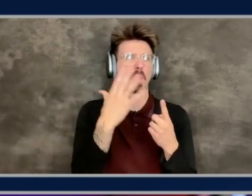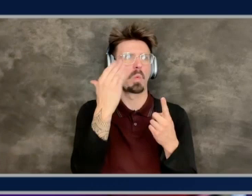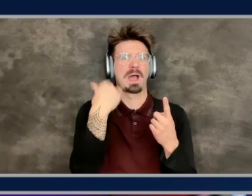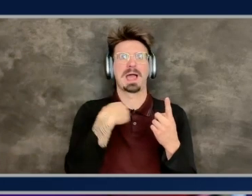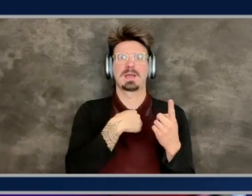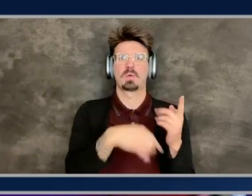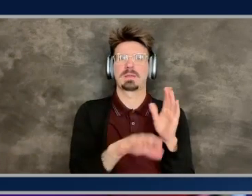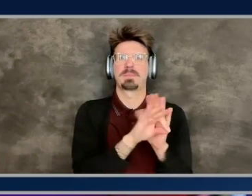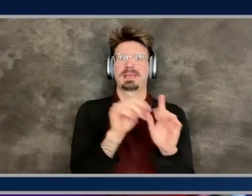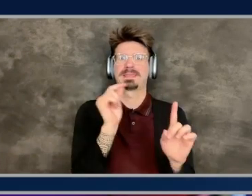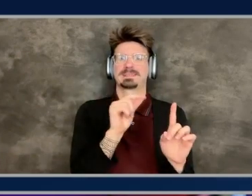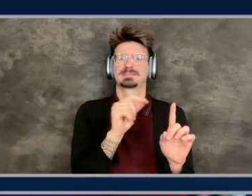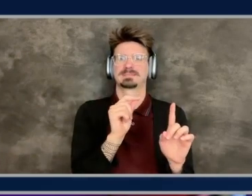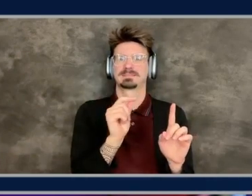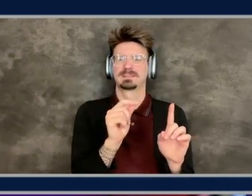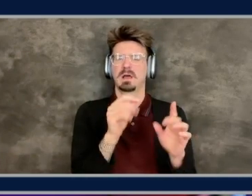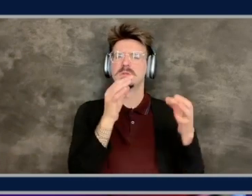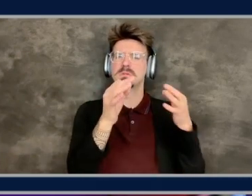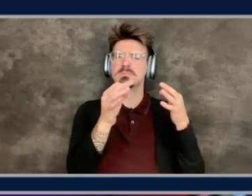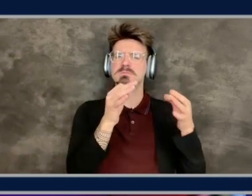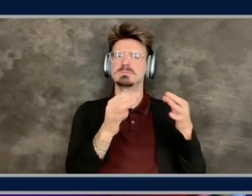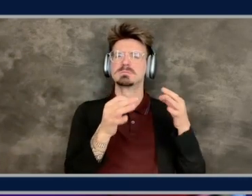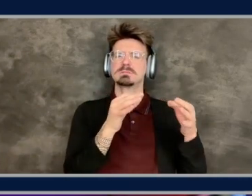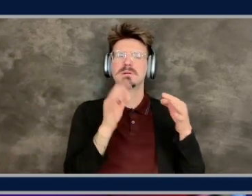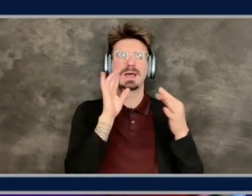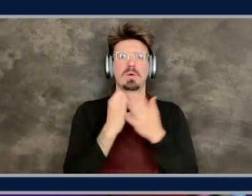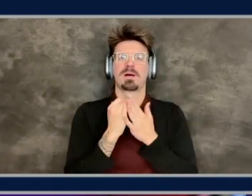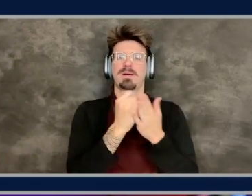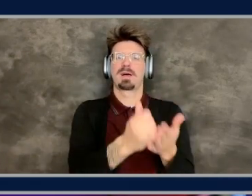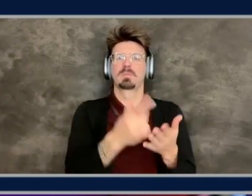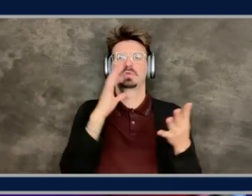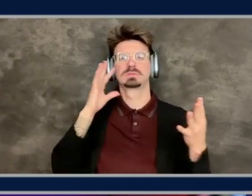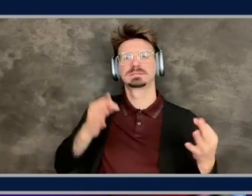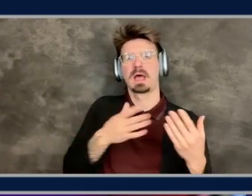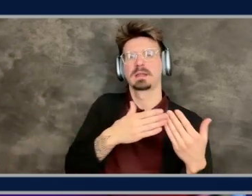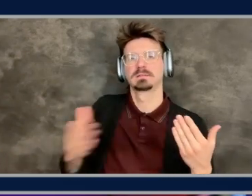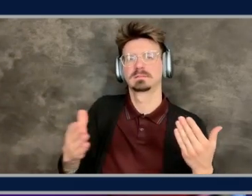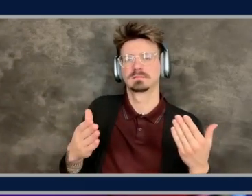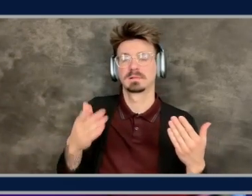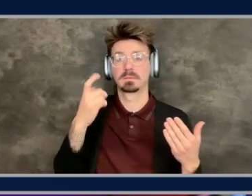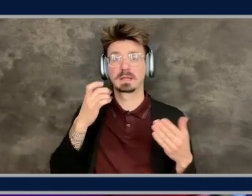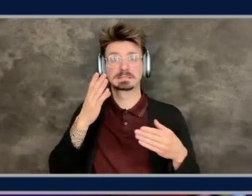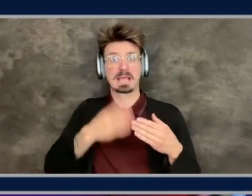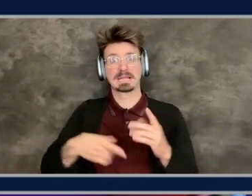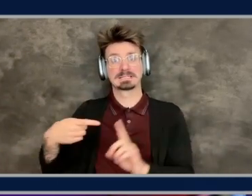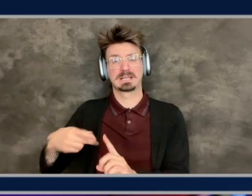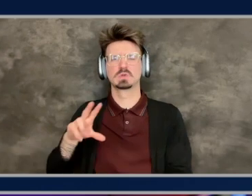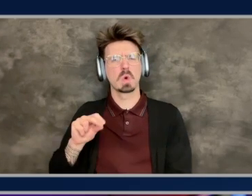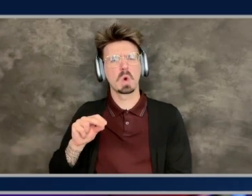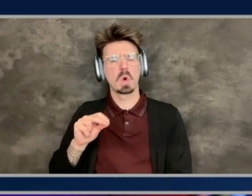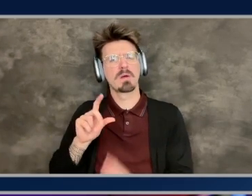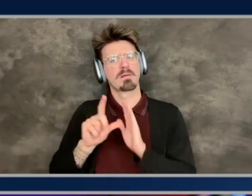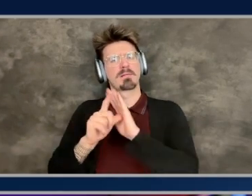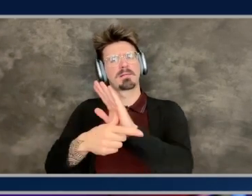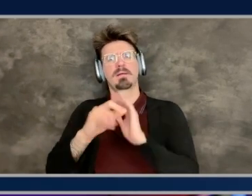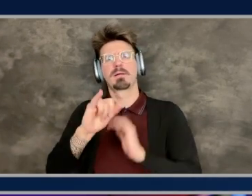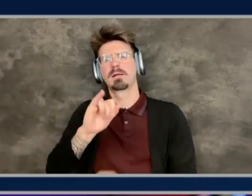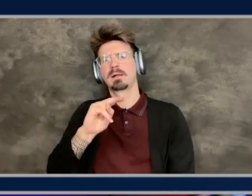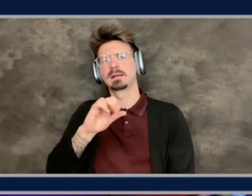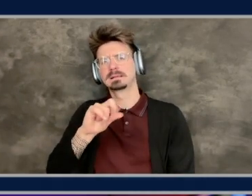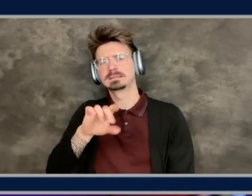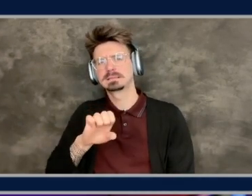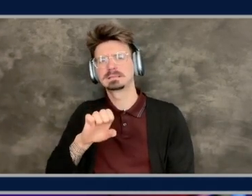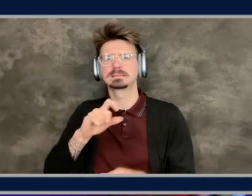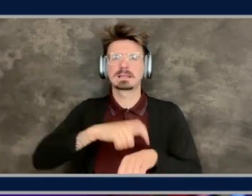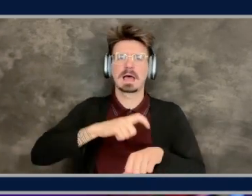Right. And that just goes to help you in making your further decisions, because it doesn't end here, right? Like, you need to go and look at the instance types and start to compare those and start to reason about